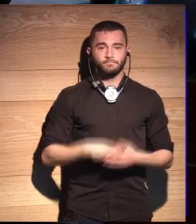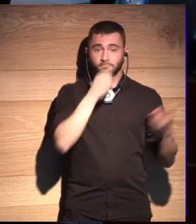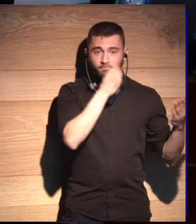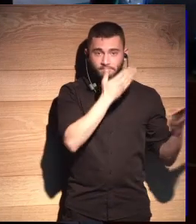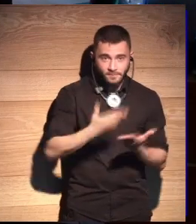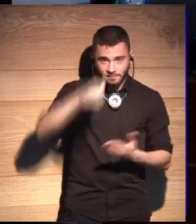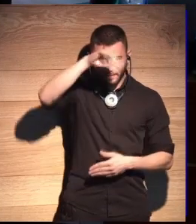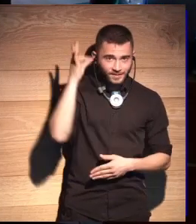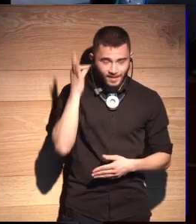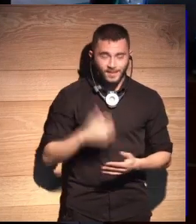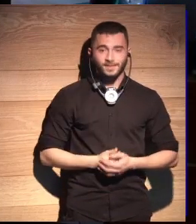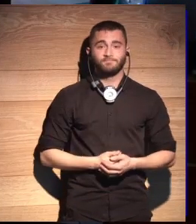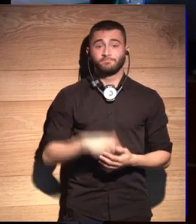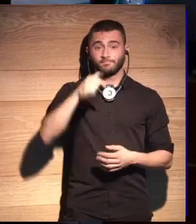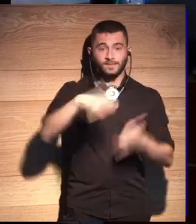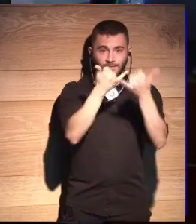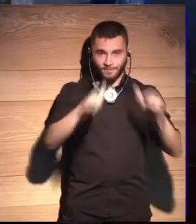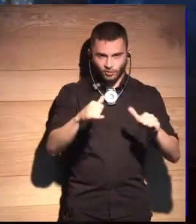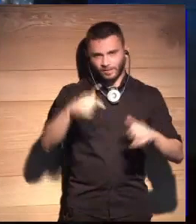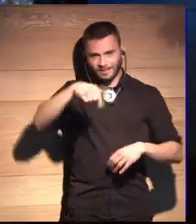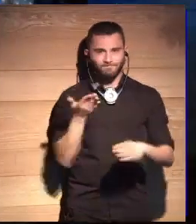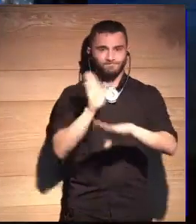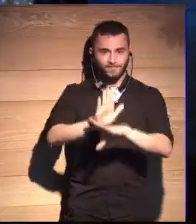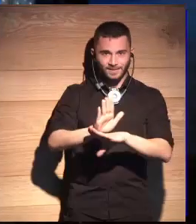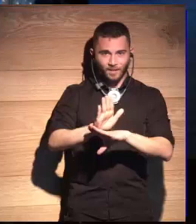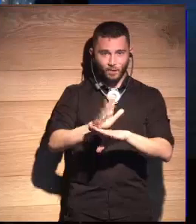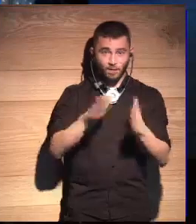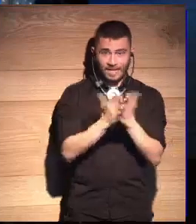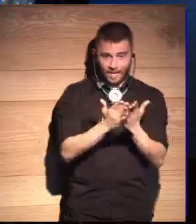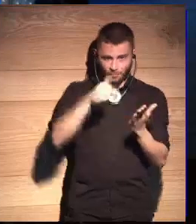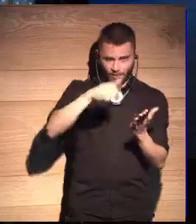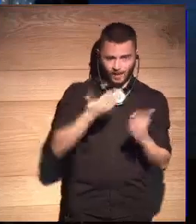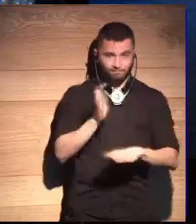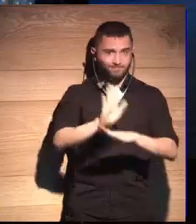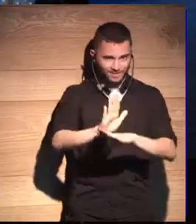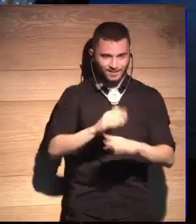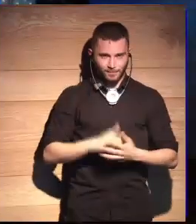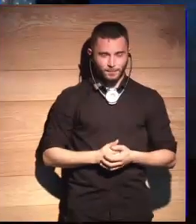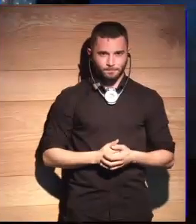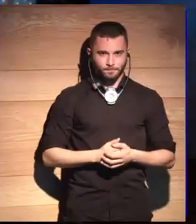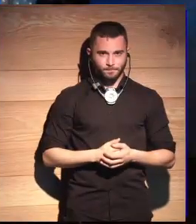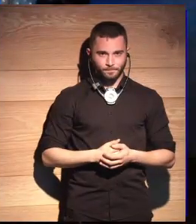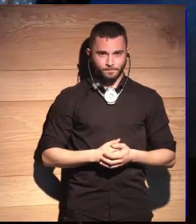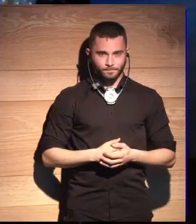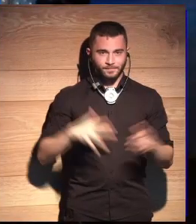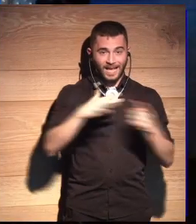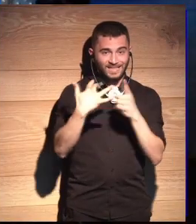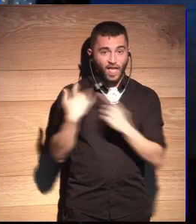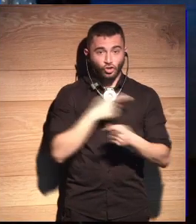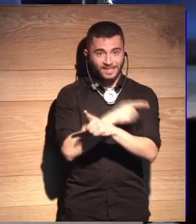Bienvenidos, bienvenidas. Well, good afternoon and welcome to this presentation. We are presenting this